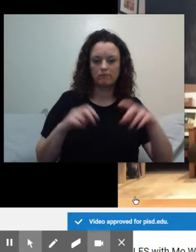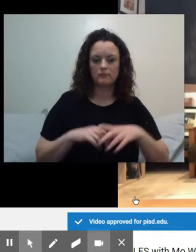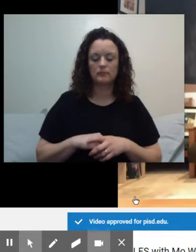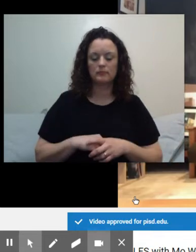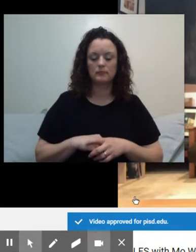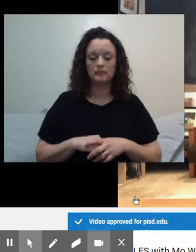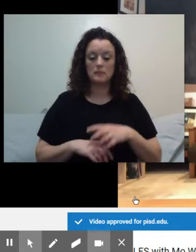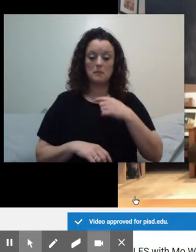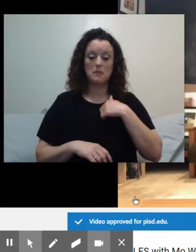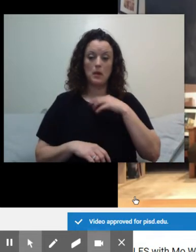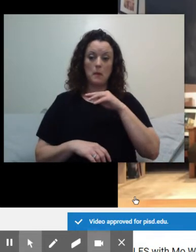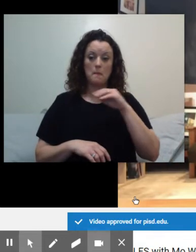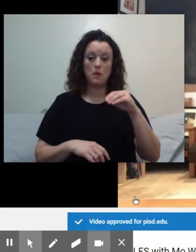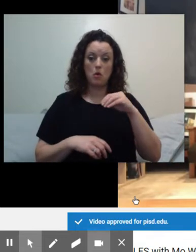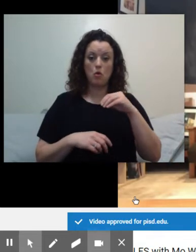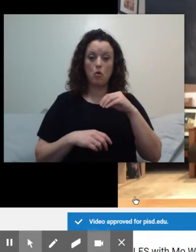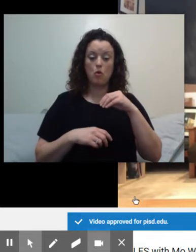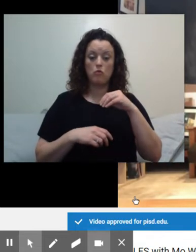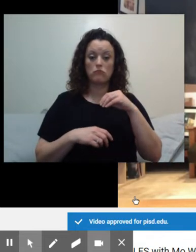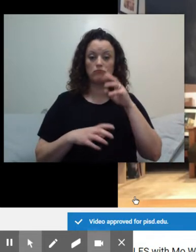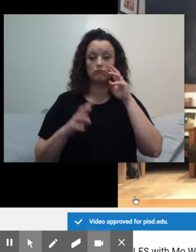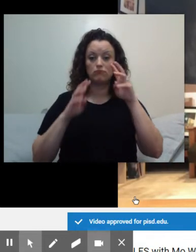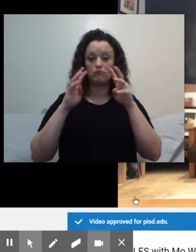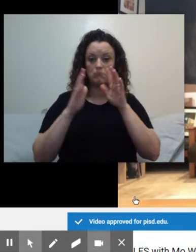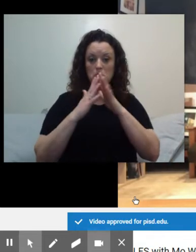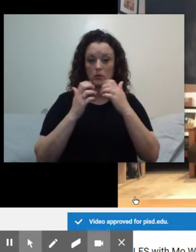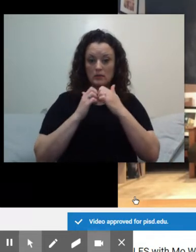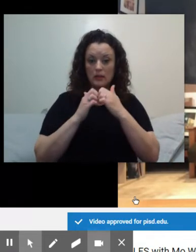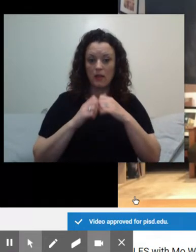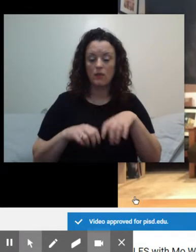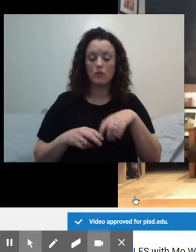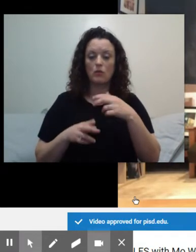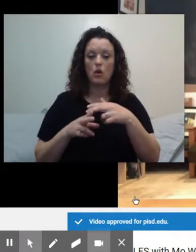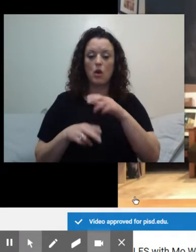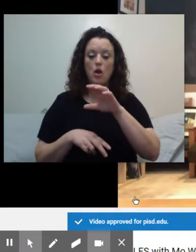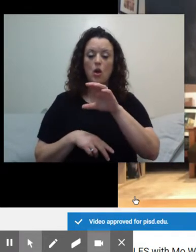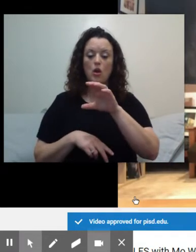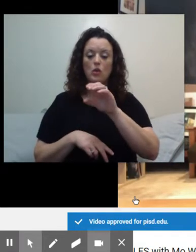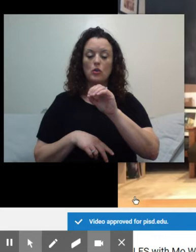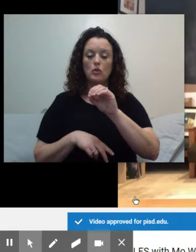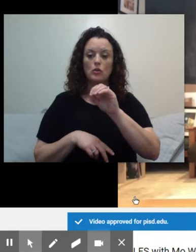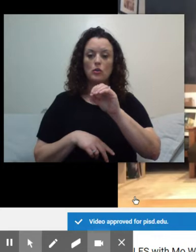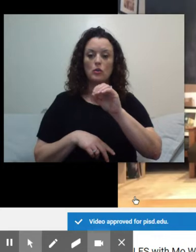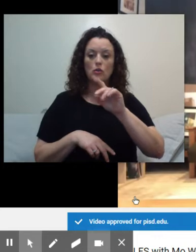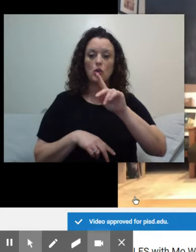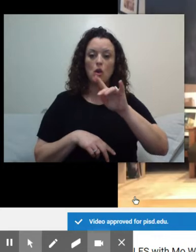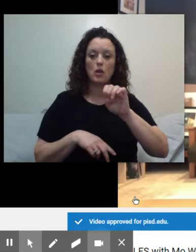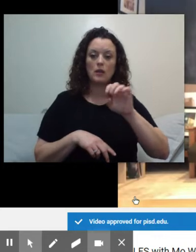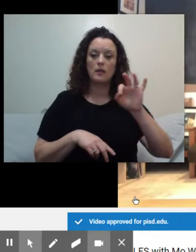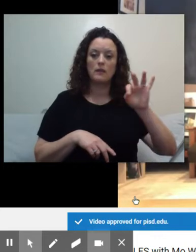My friend Mo and I, we did this book together called The Cookie Fiasco.